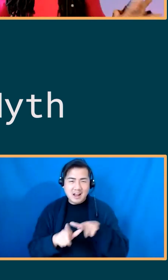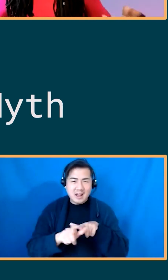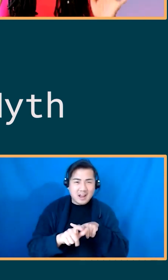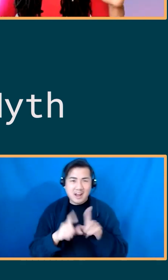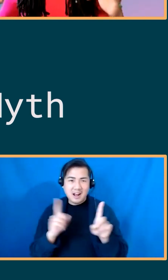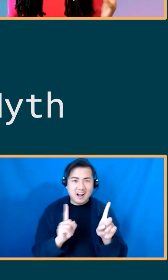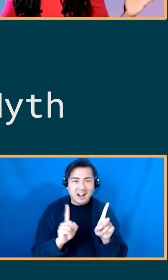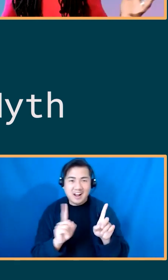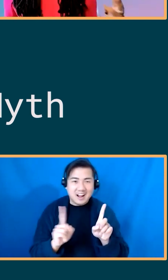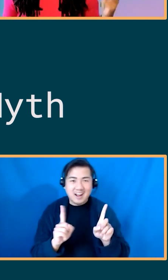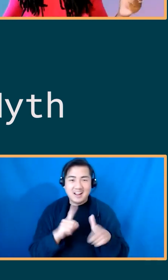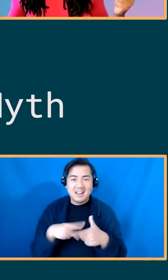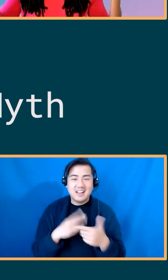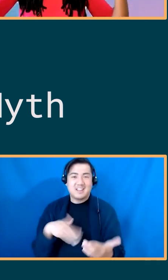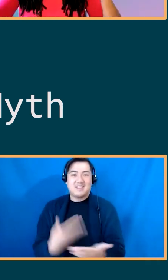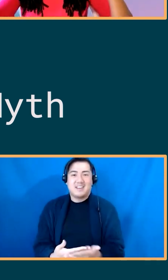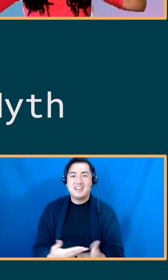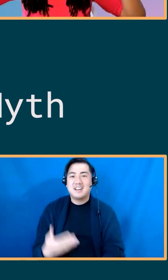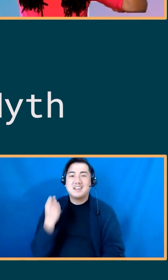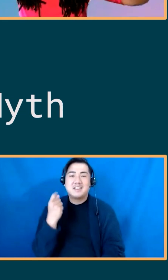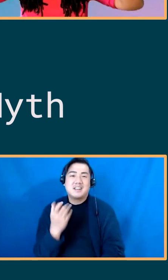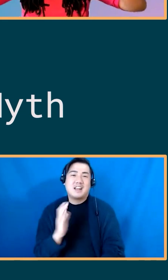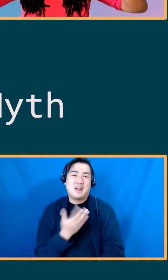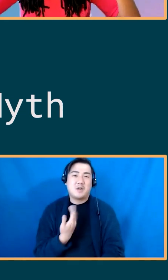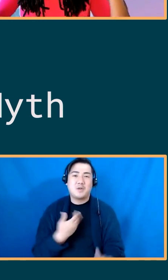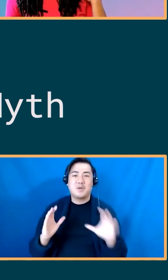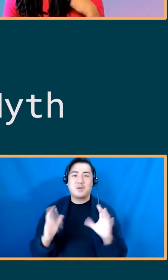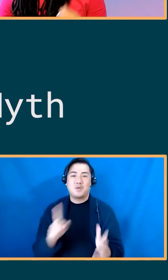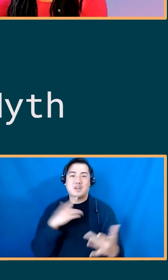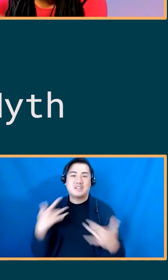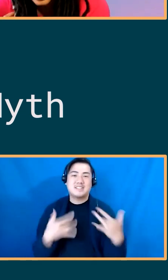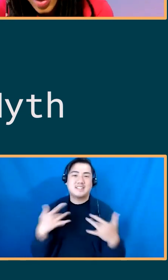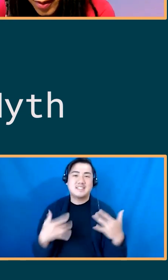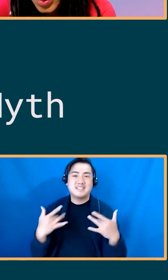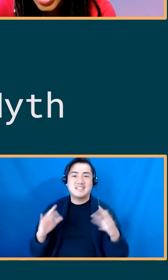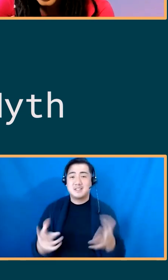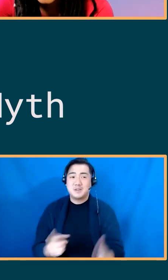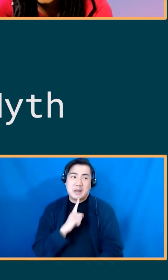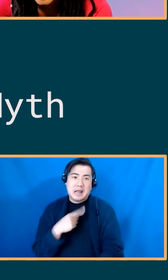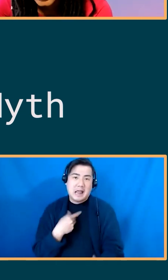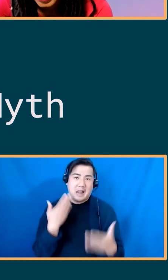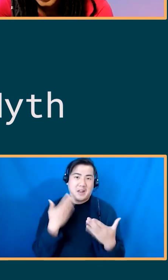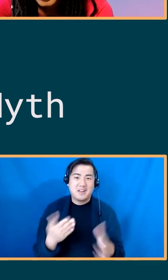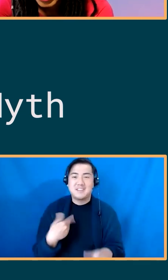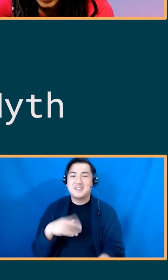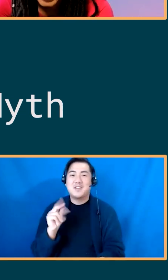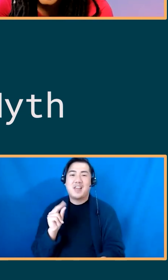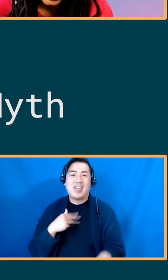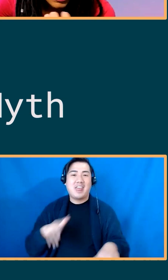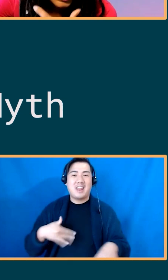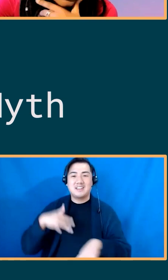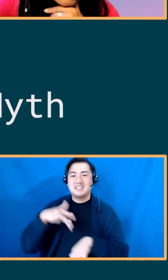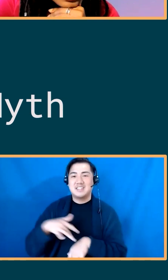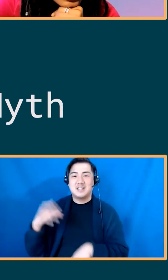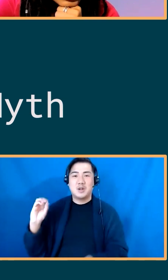it, get it, get it. And so we were all hype and we like did thing, and there was a sign. I don't actually know how it was. I never got to go to the Oprah show